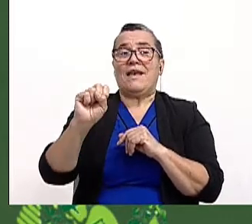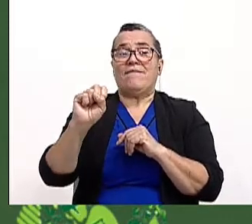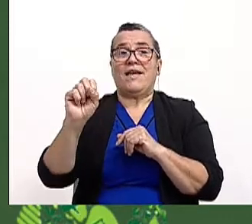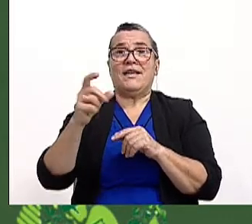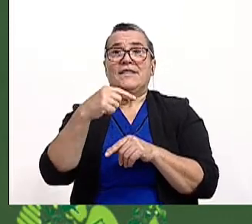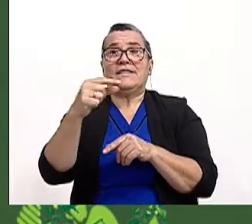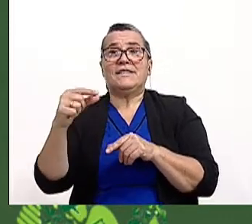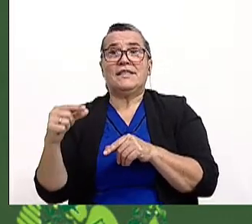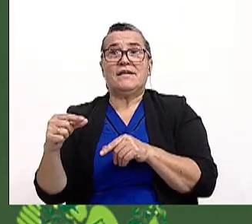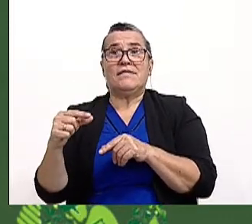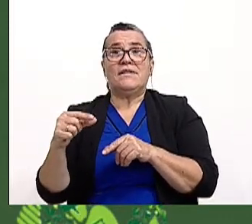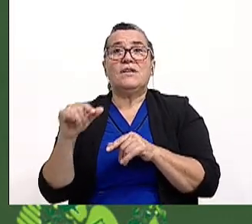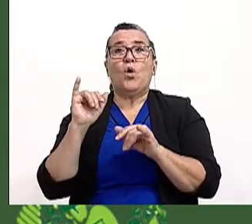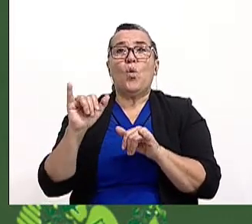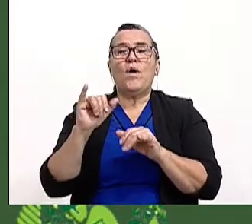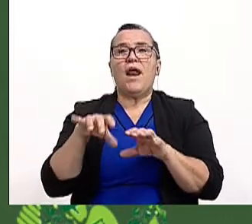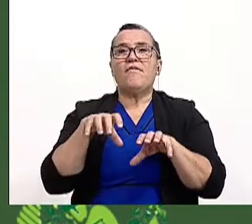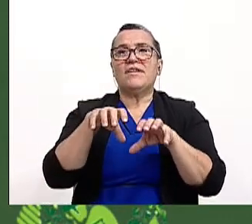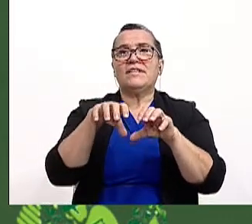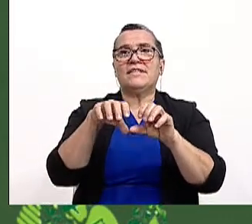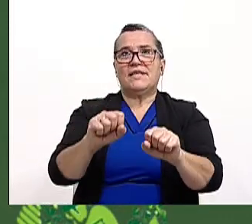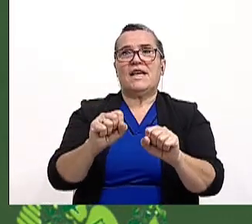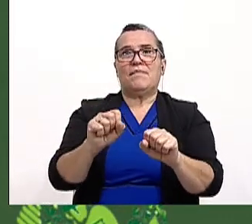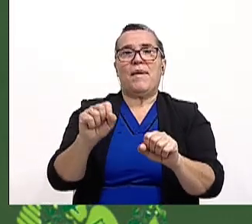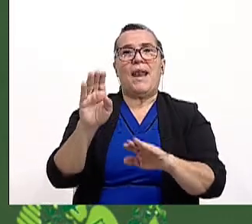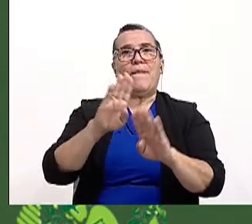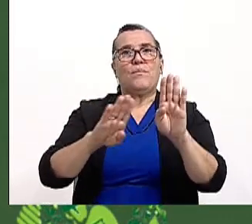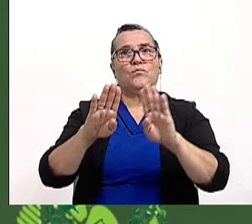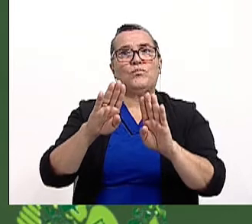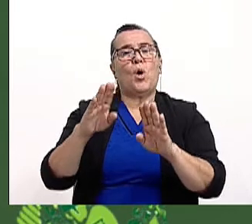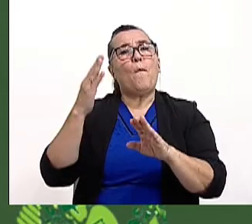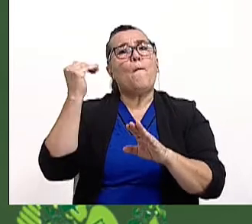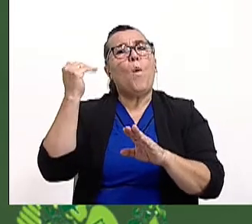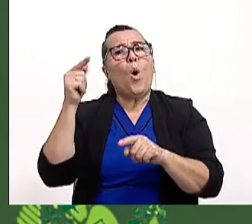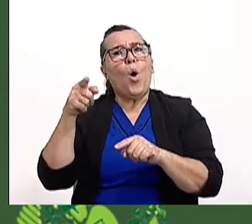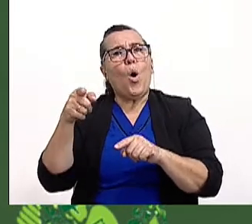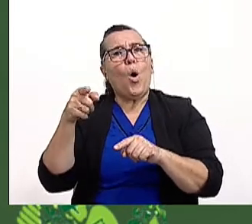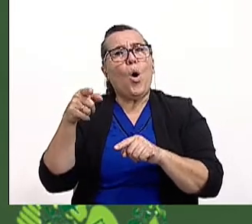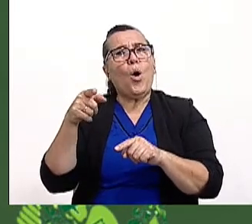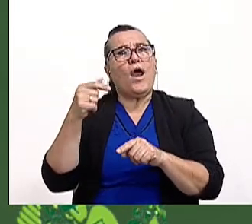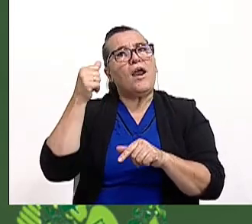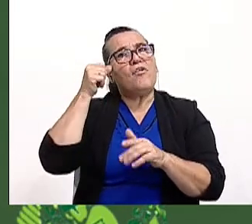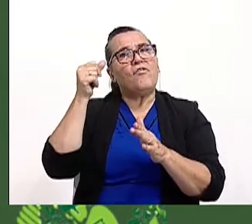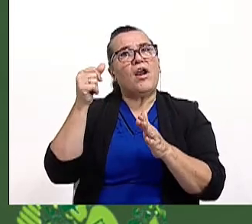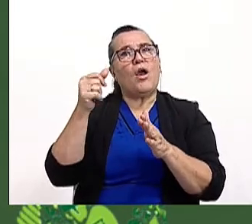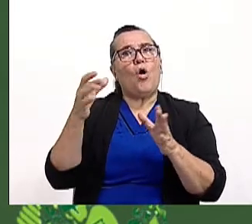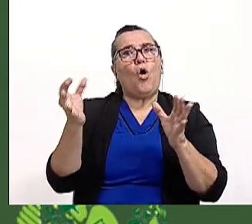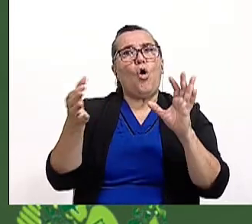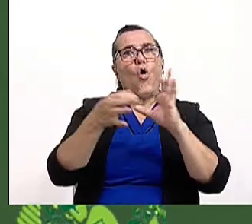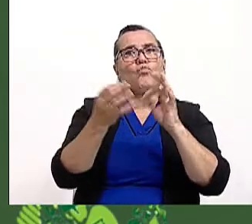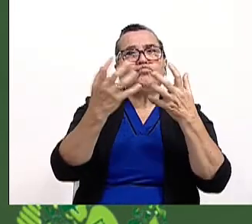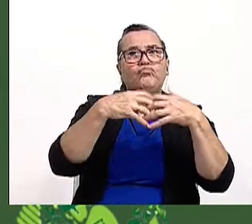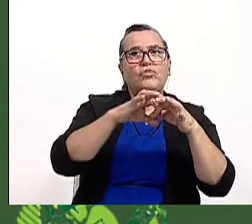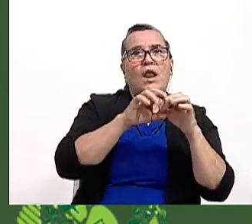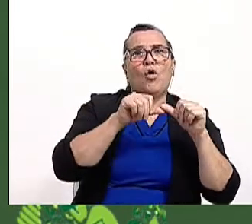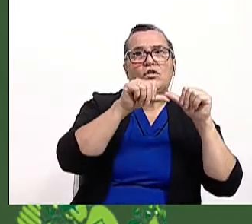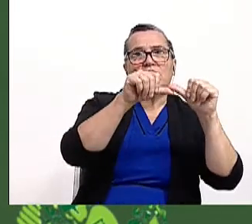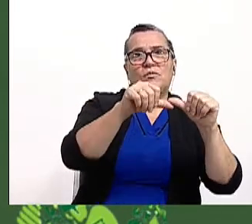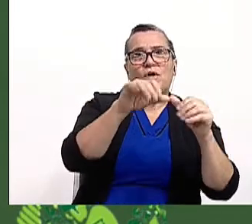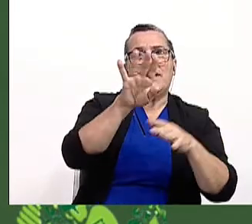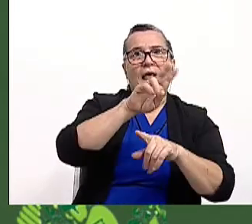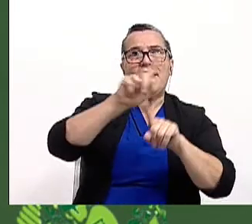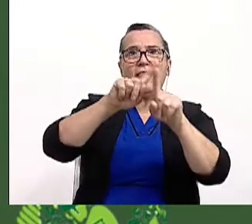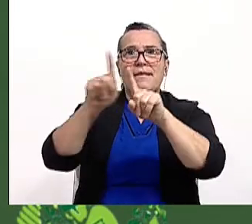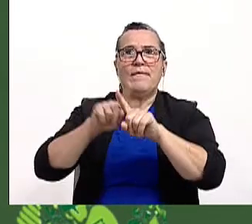Biosphere Reserve because it reconciles the conservation of biodiversity with the